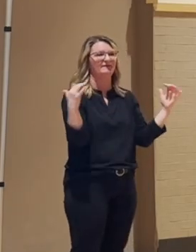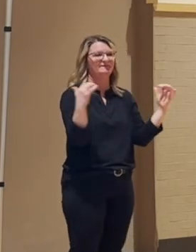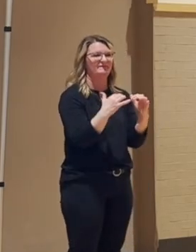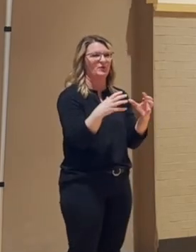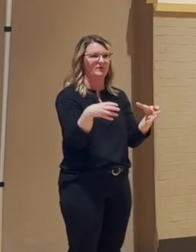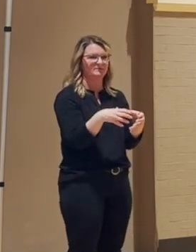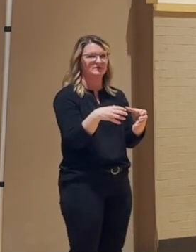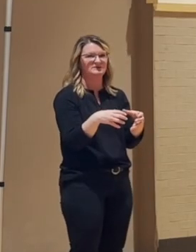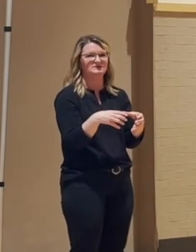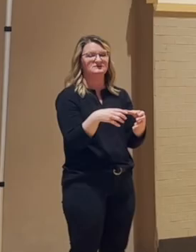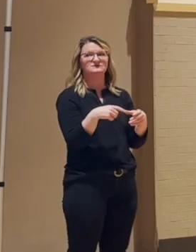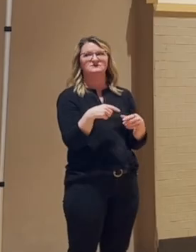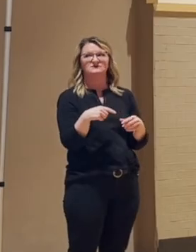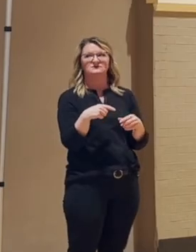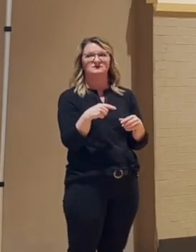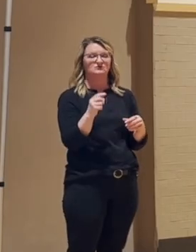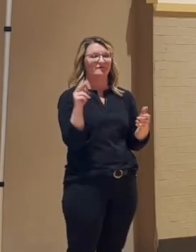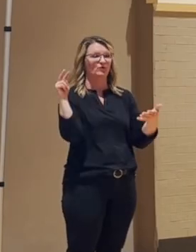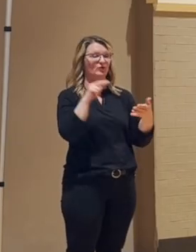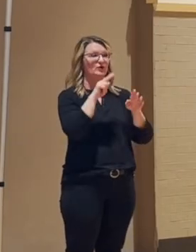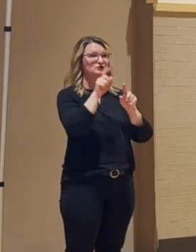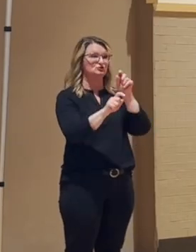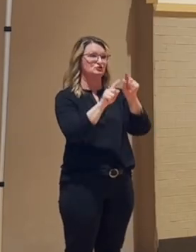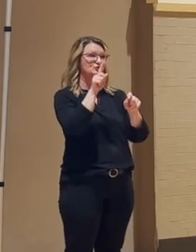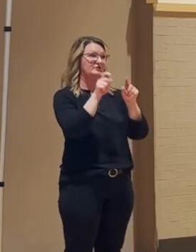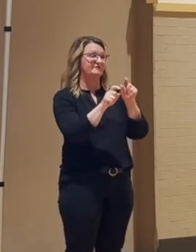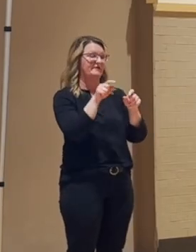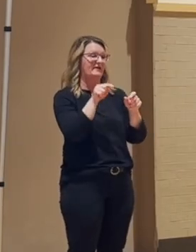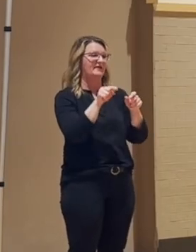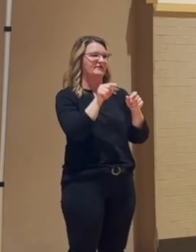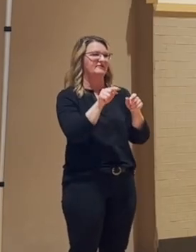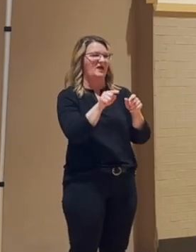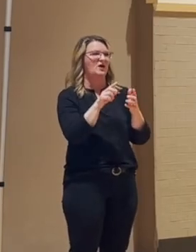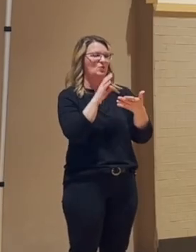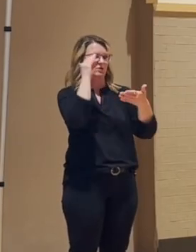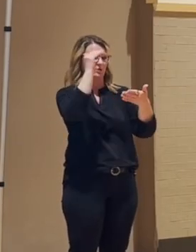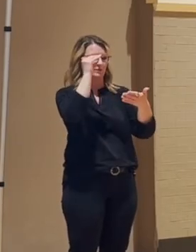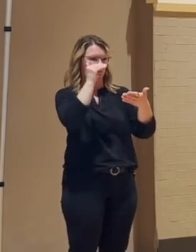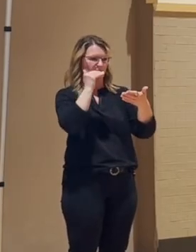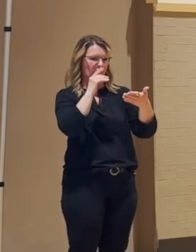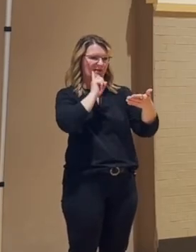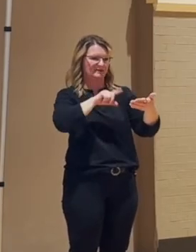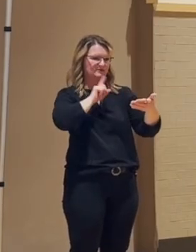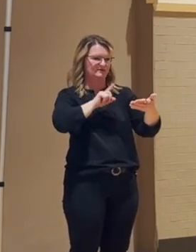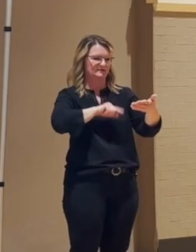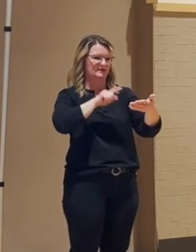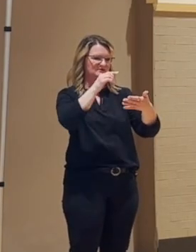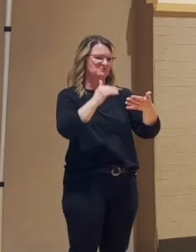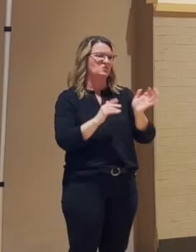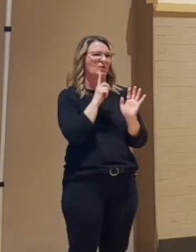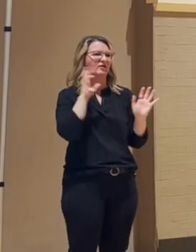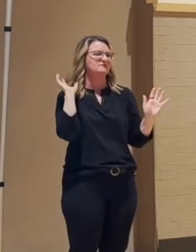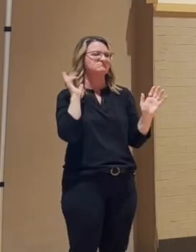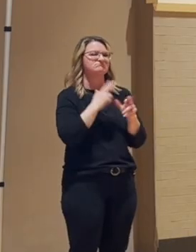if you go to our community, if you go to our survey is designed for you to go through it in 3 to 4